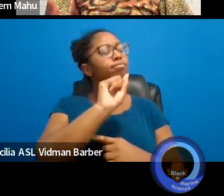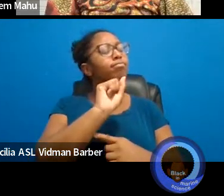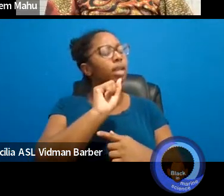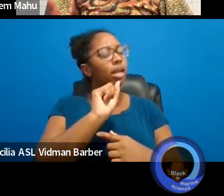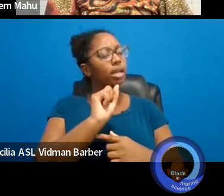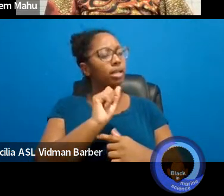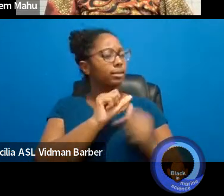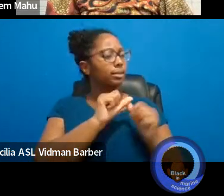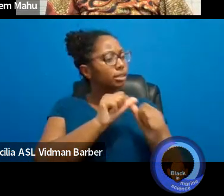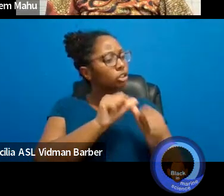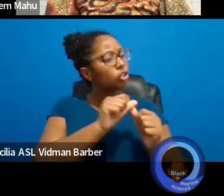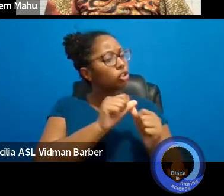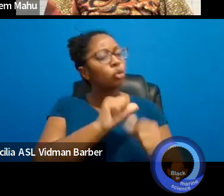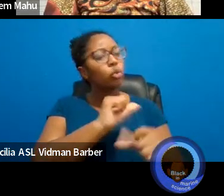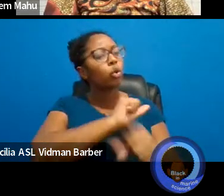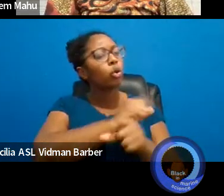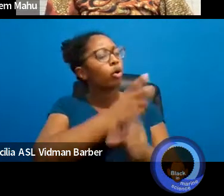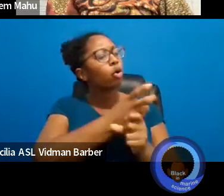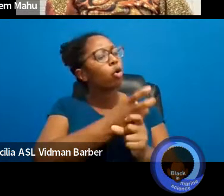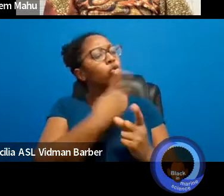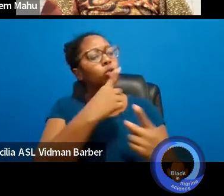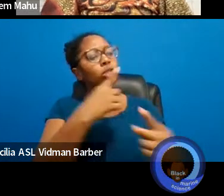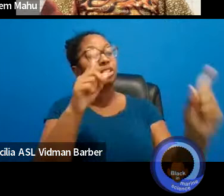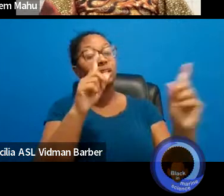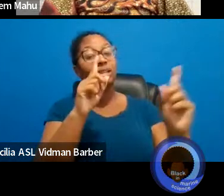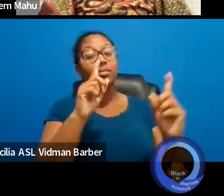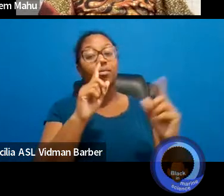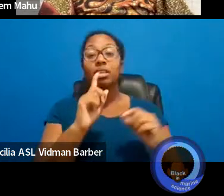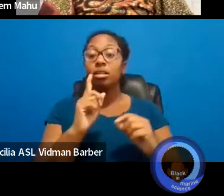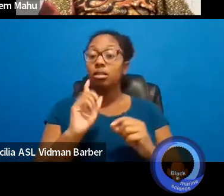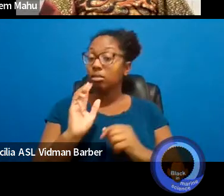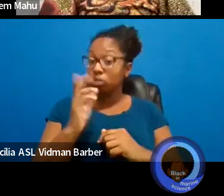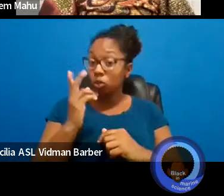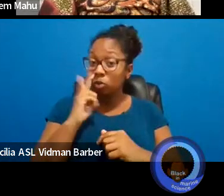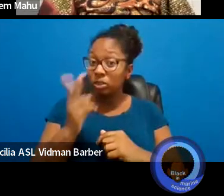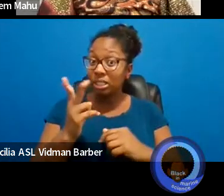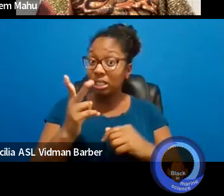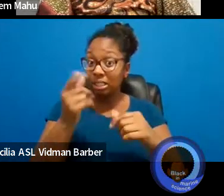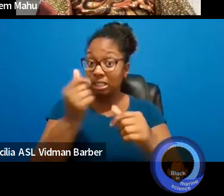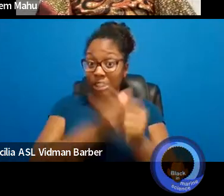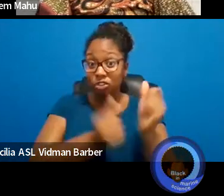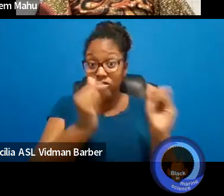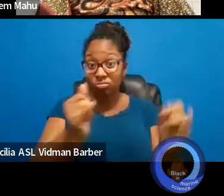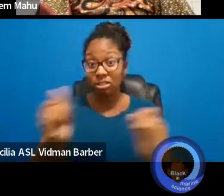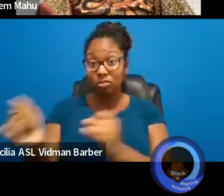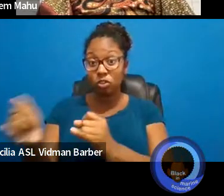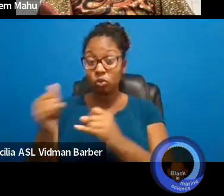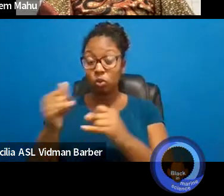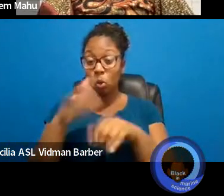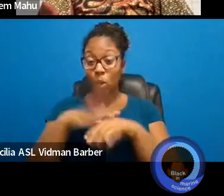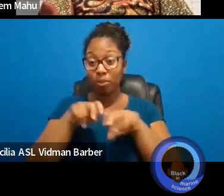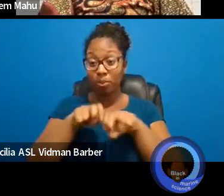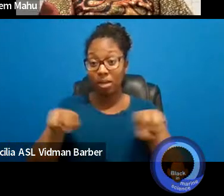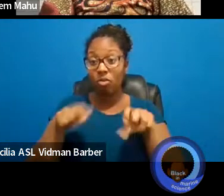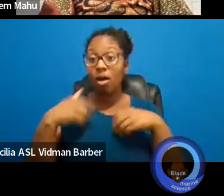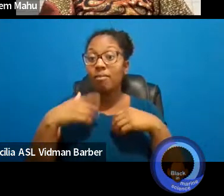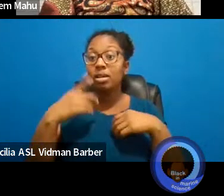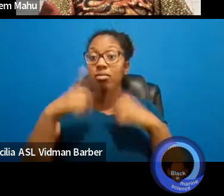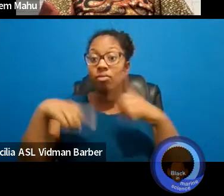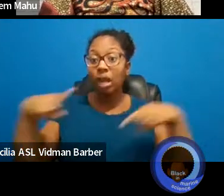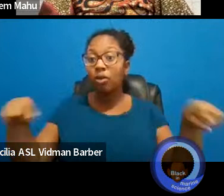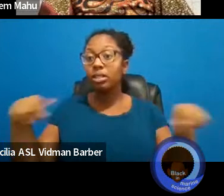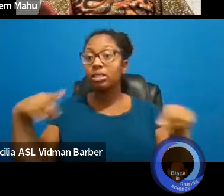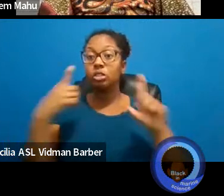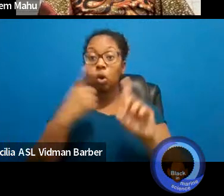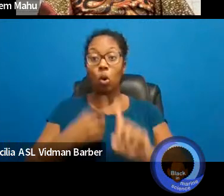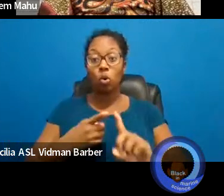to achieve whatever. We all have several goals. You could see the variations and the differences, but